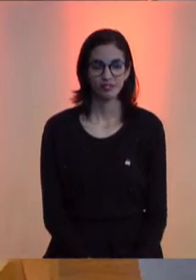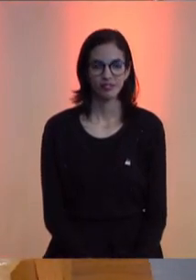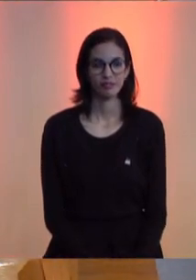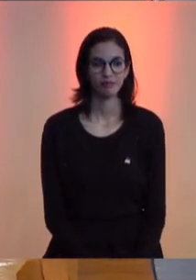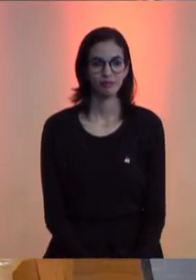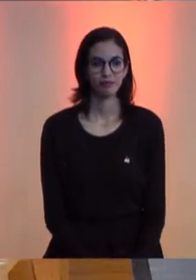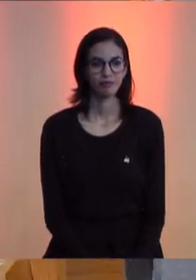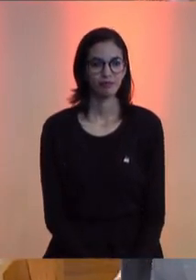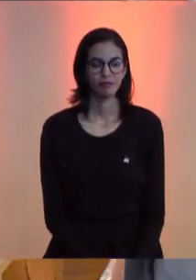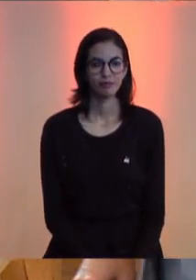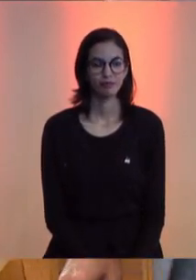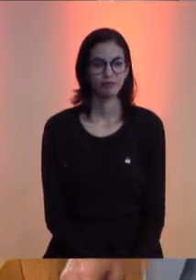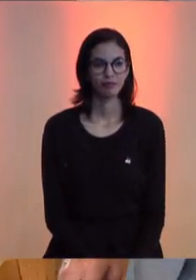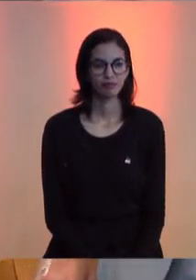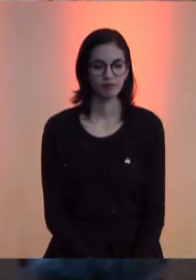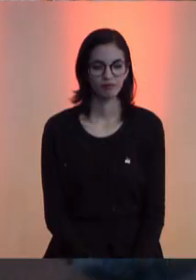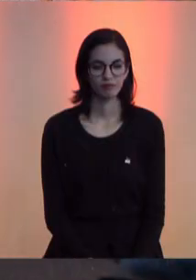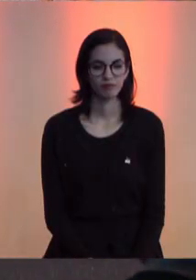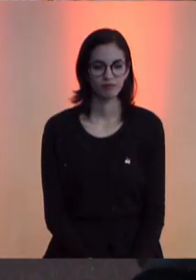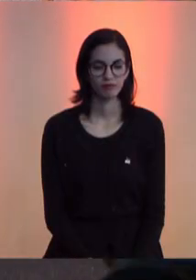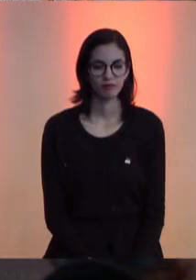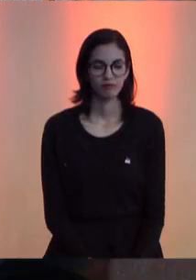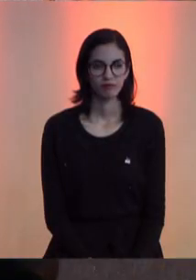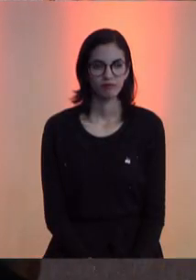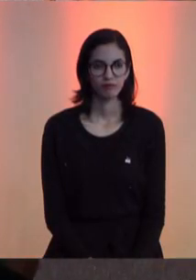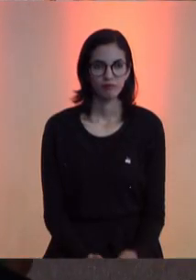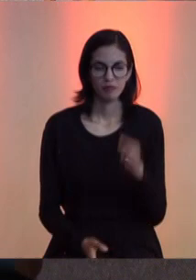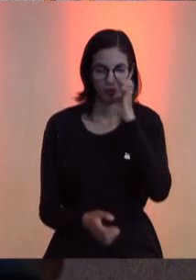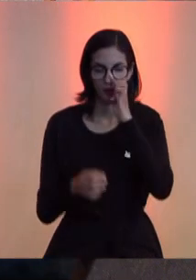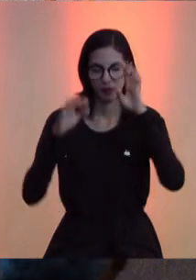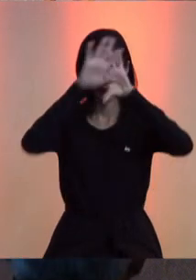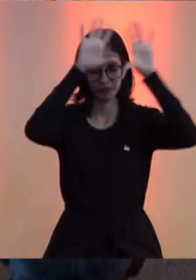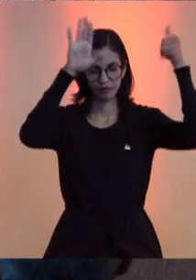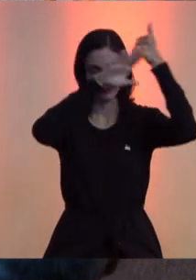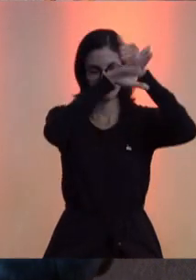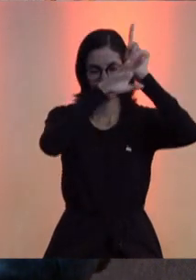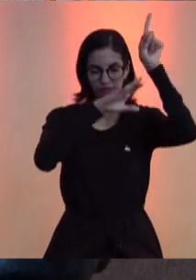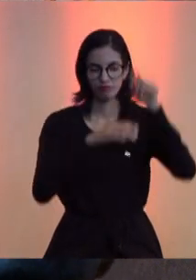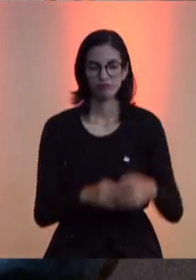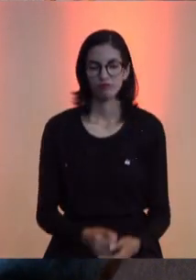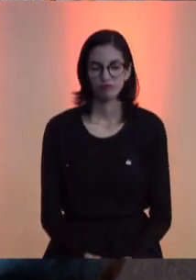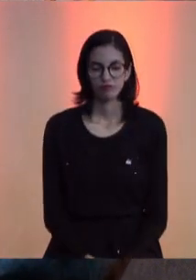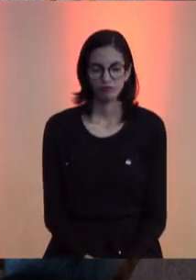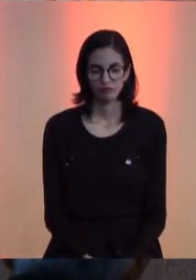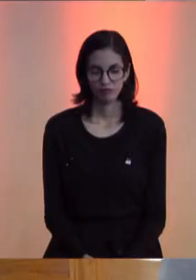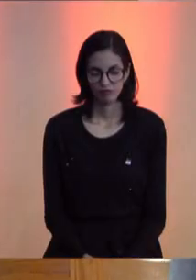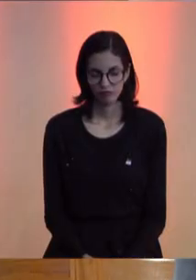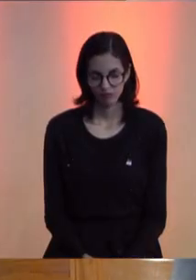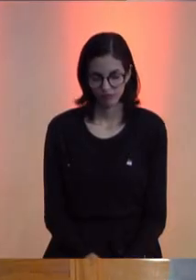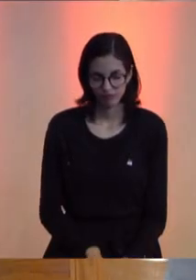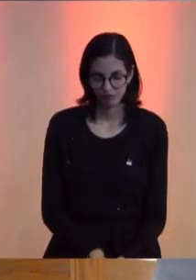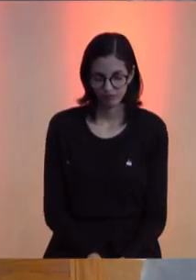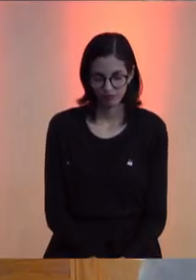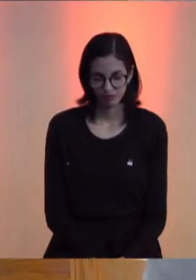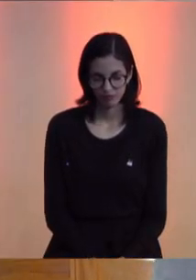Let's pray. Father in heaven. Nuestro Padre Celestial. Thank you so much for this message.